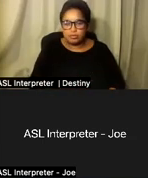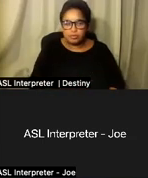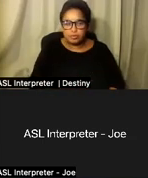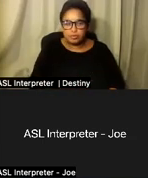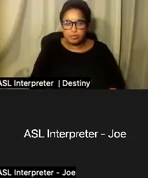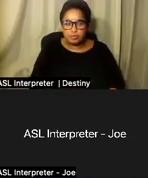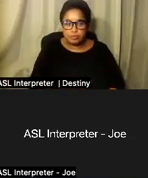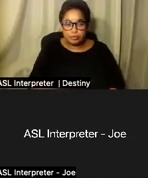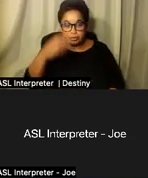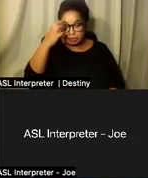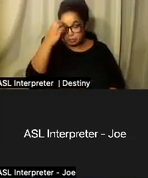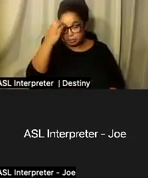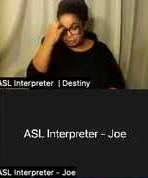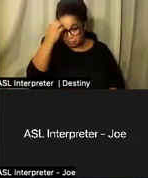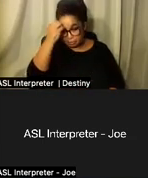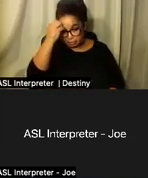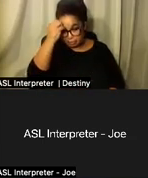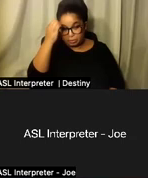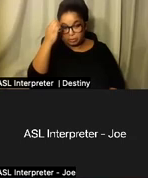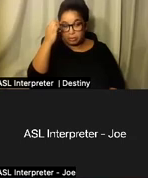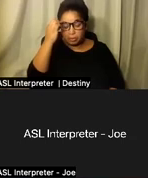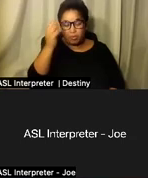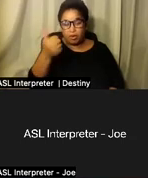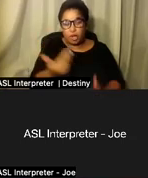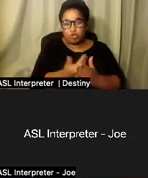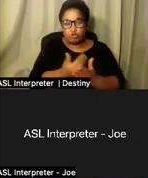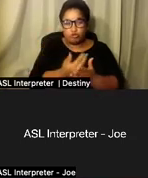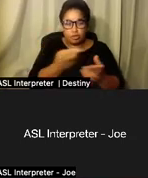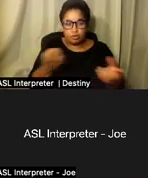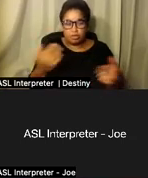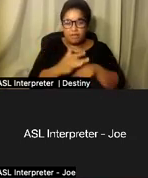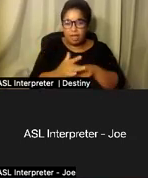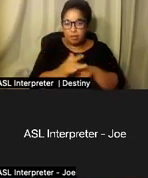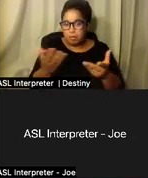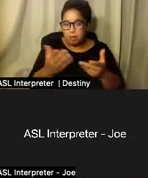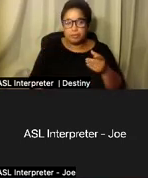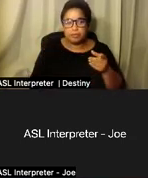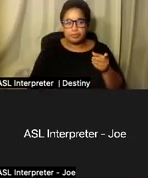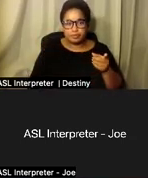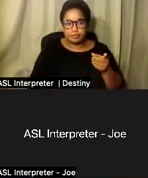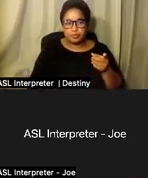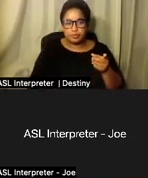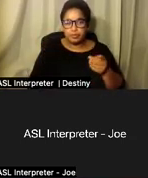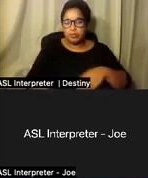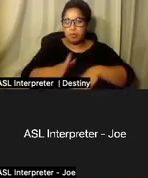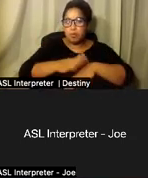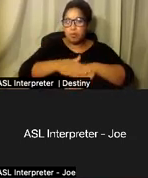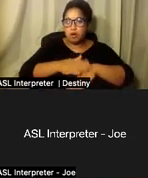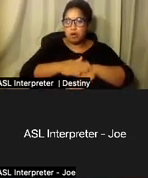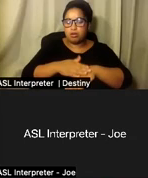I'd like to remind everybody that another new resource that has become available in the recent years is earthquake early